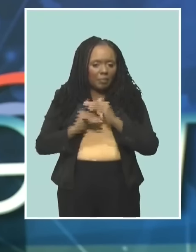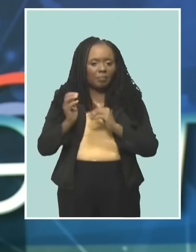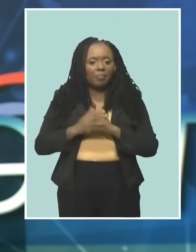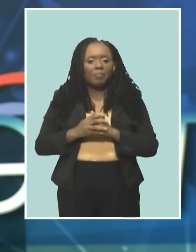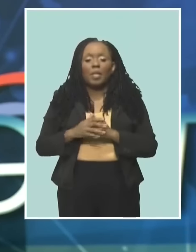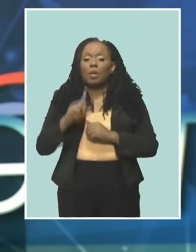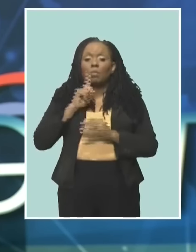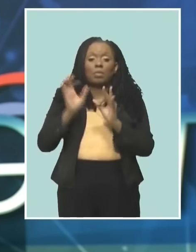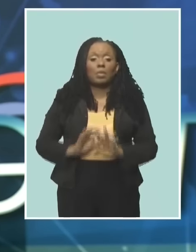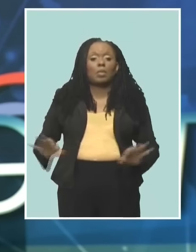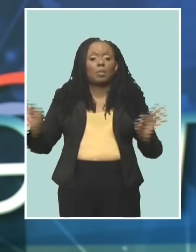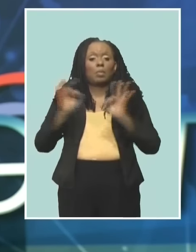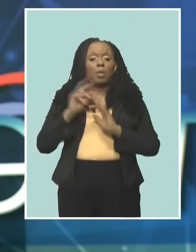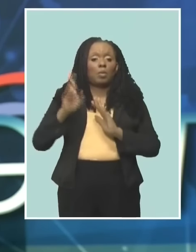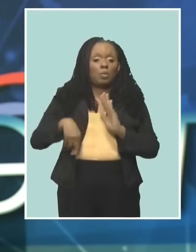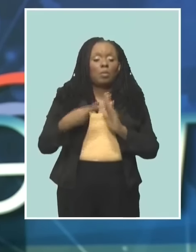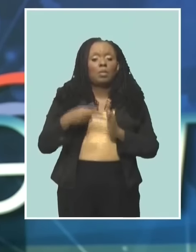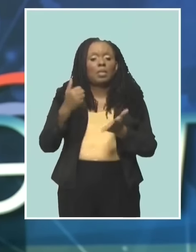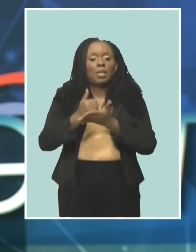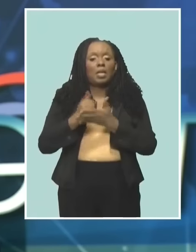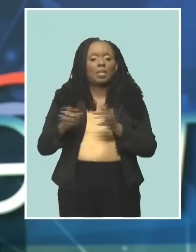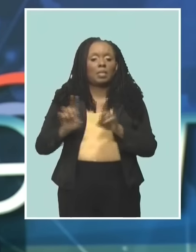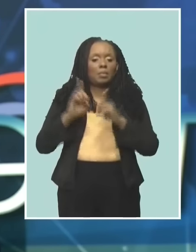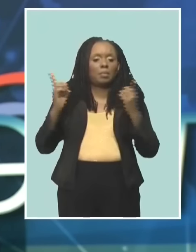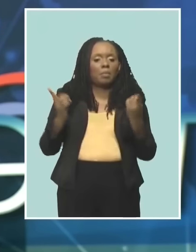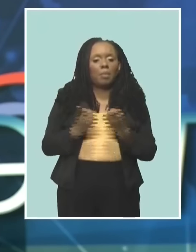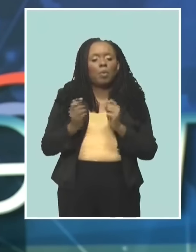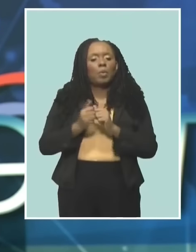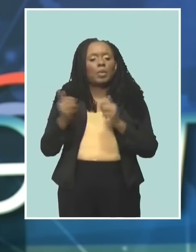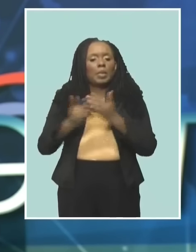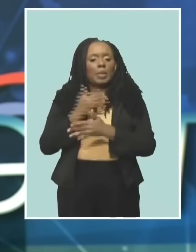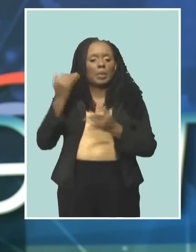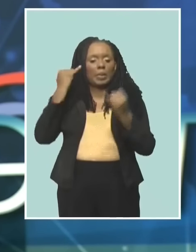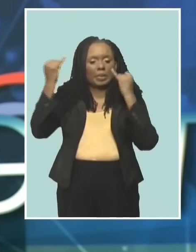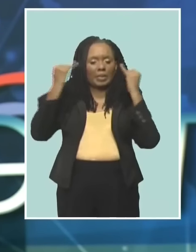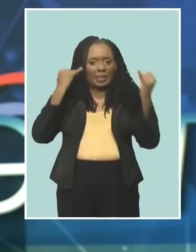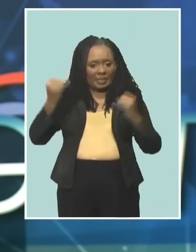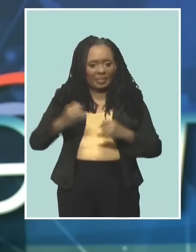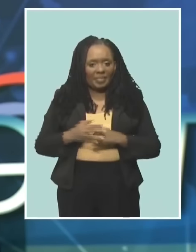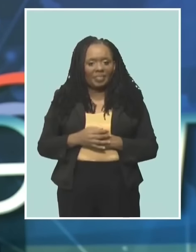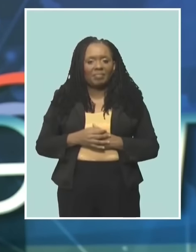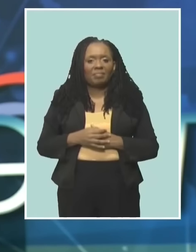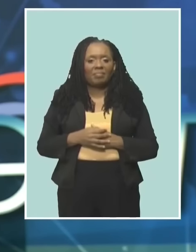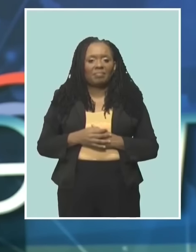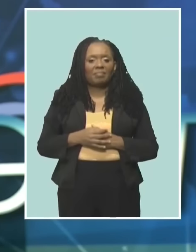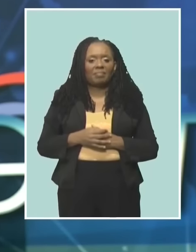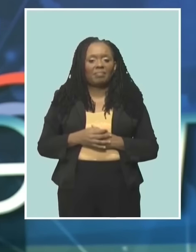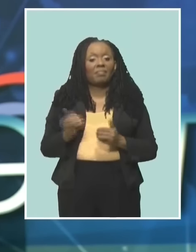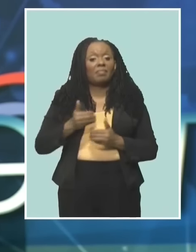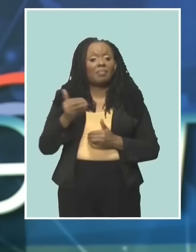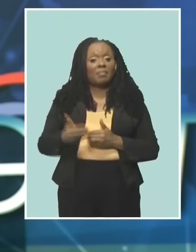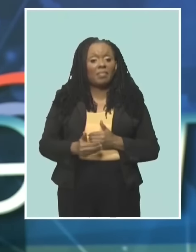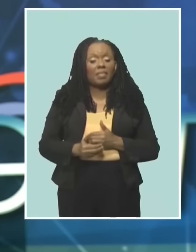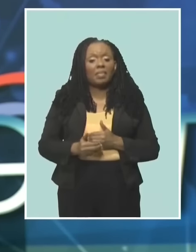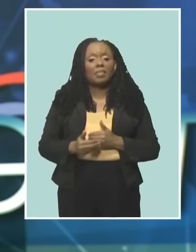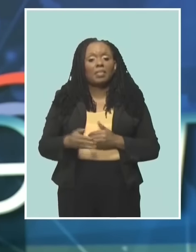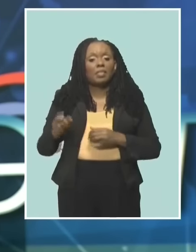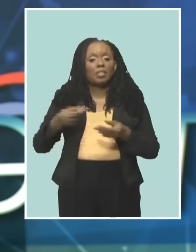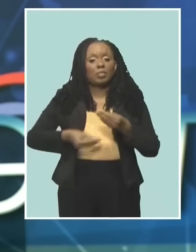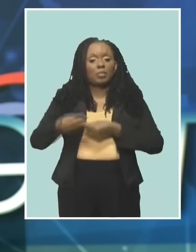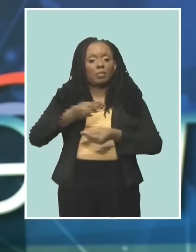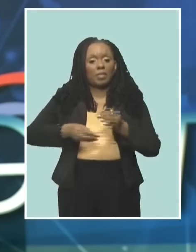facility will play a pivotal role in helping the department to execute its mandate and new ideas. Time now for tonight's